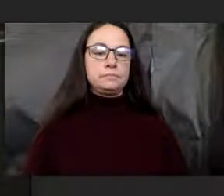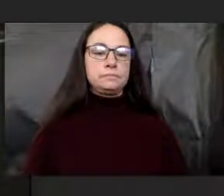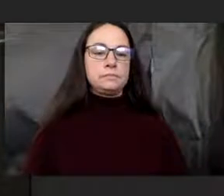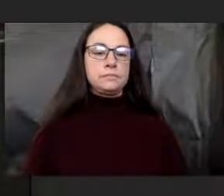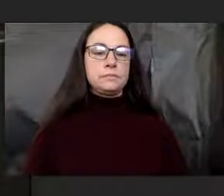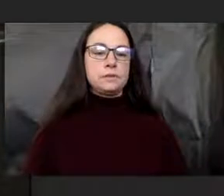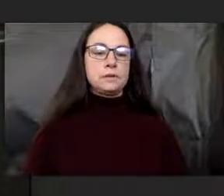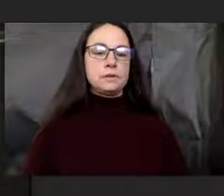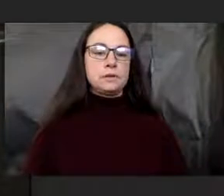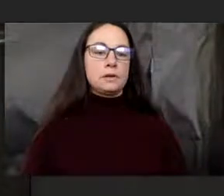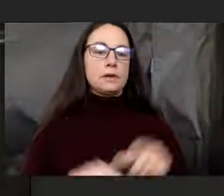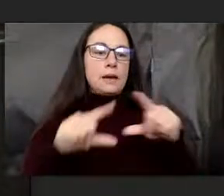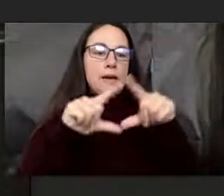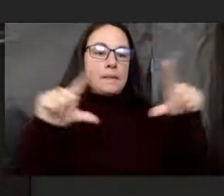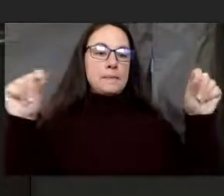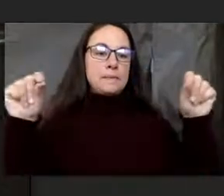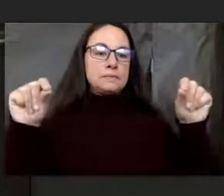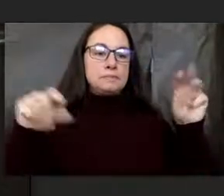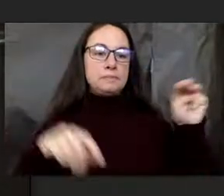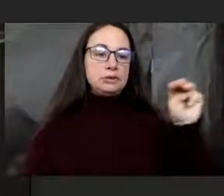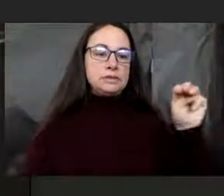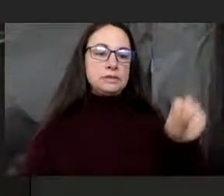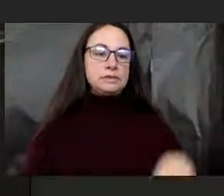You're going to need a meter stick.